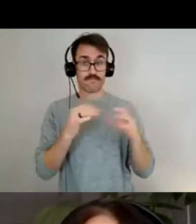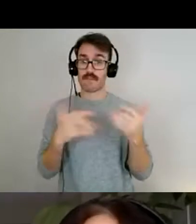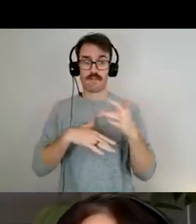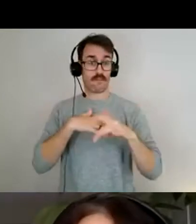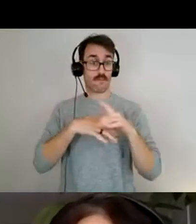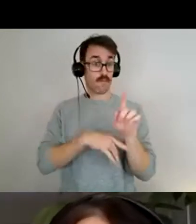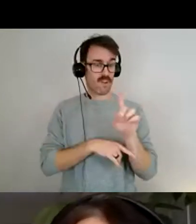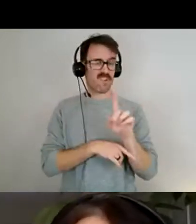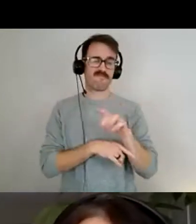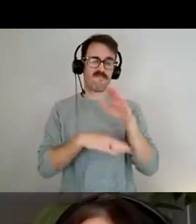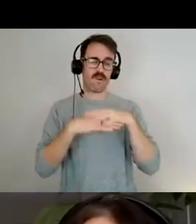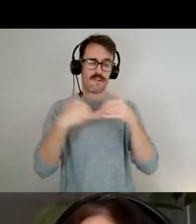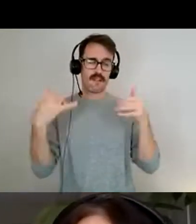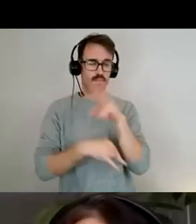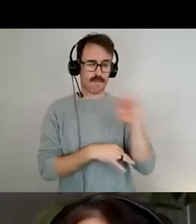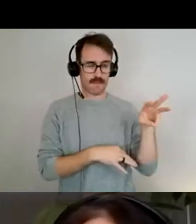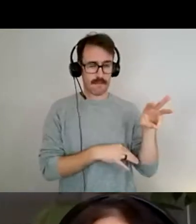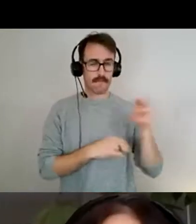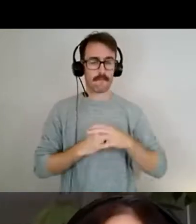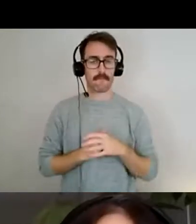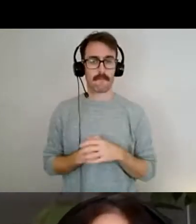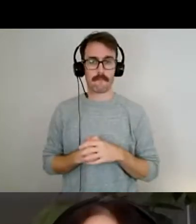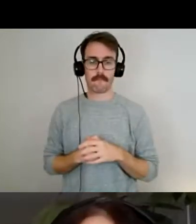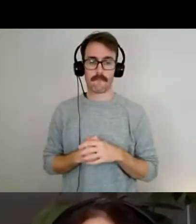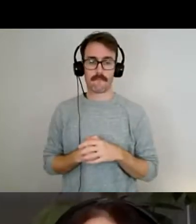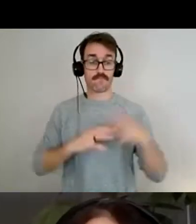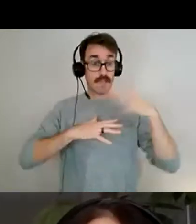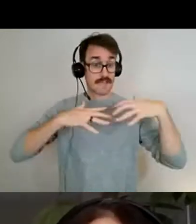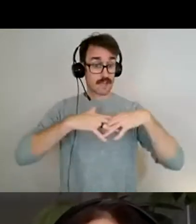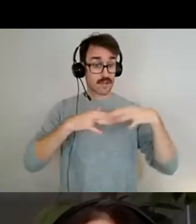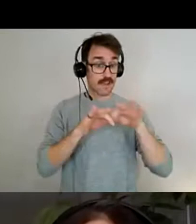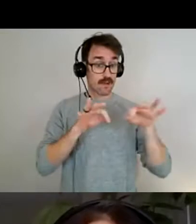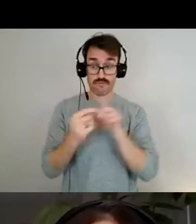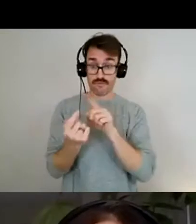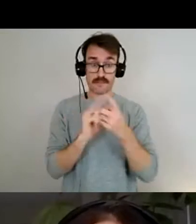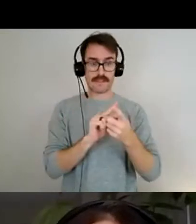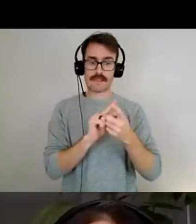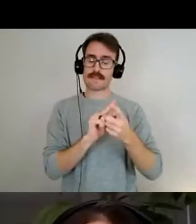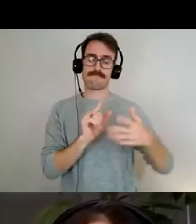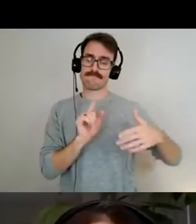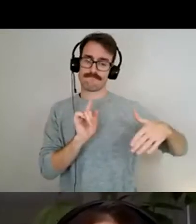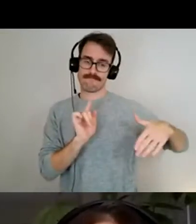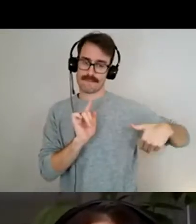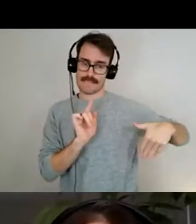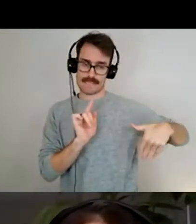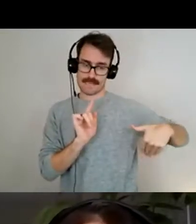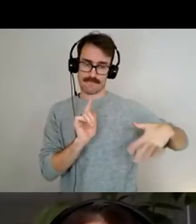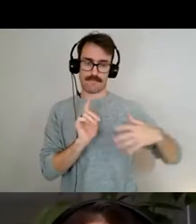on the EASI website. They have not been translated into Indigenous